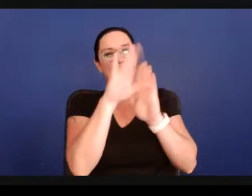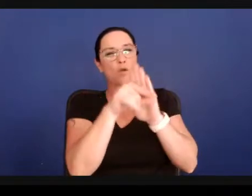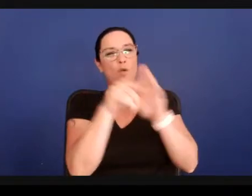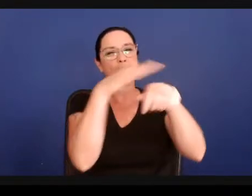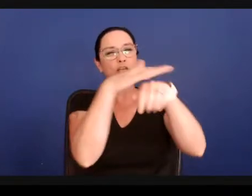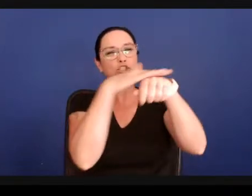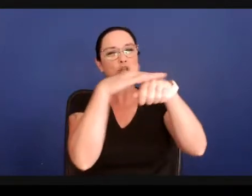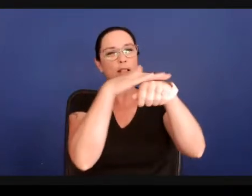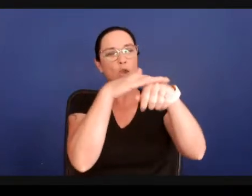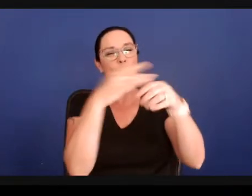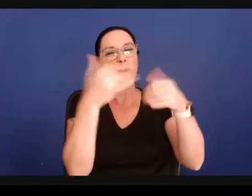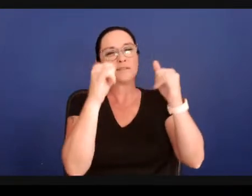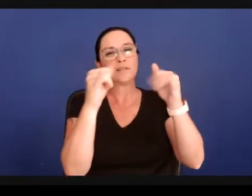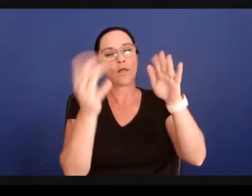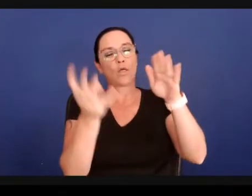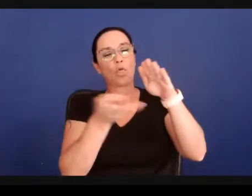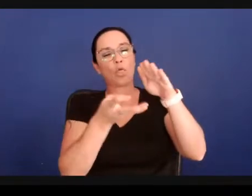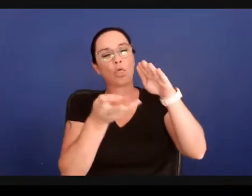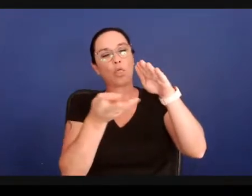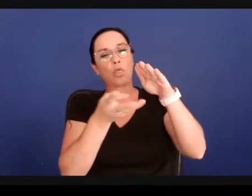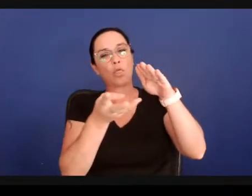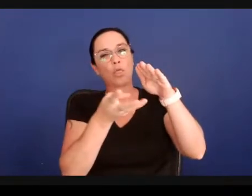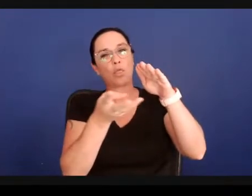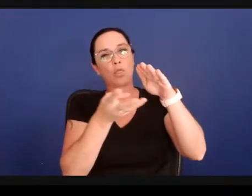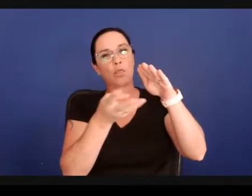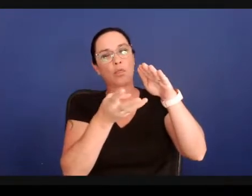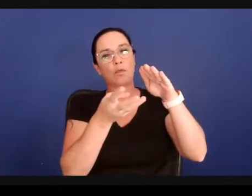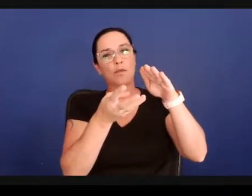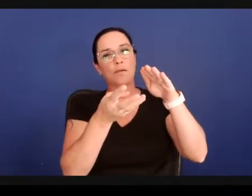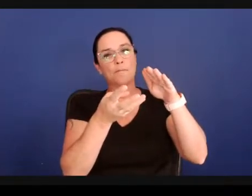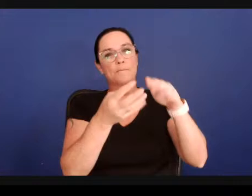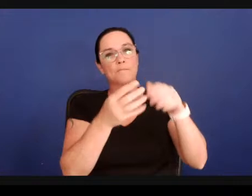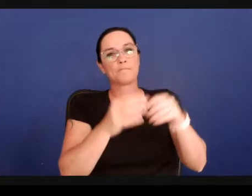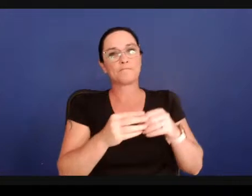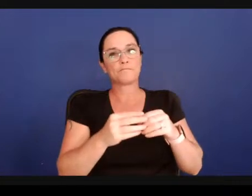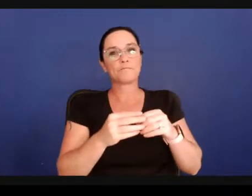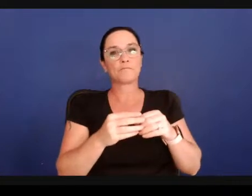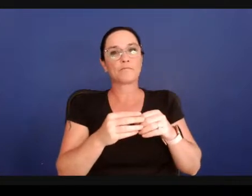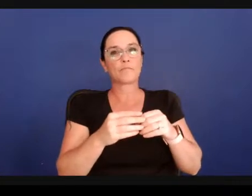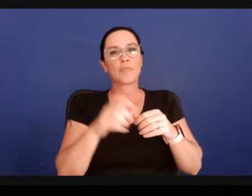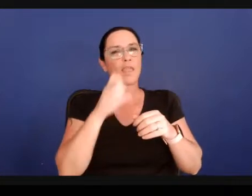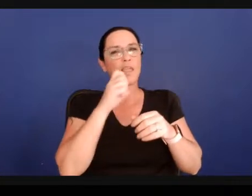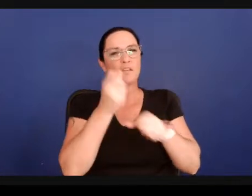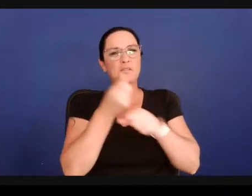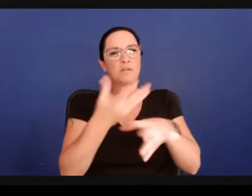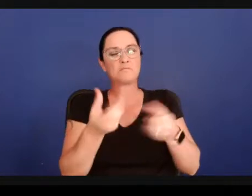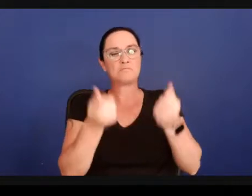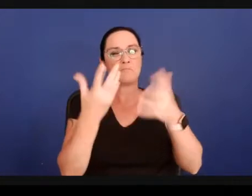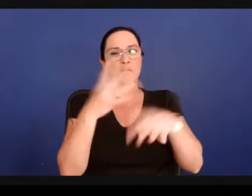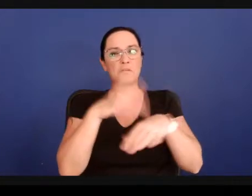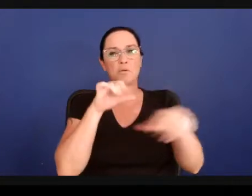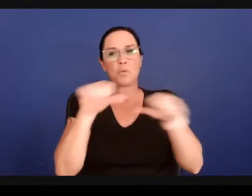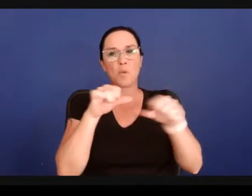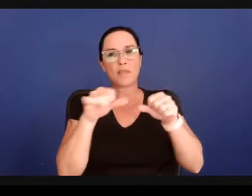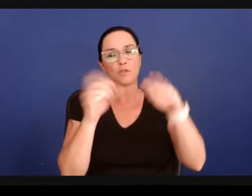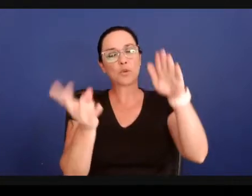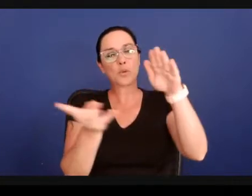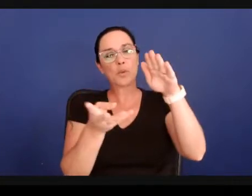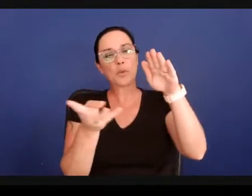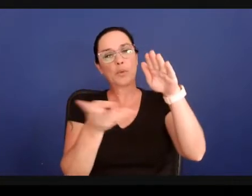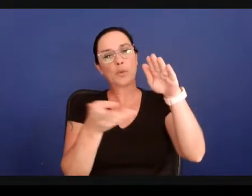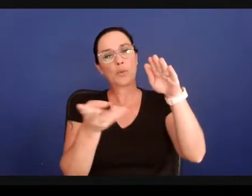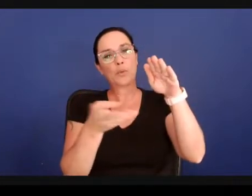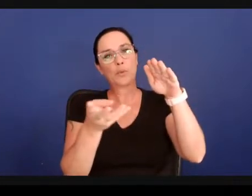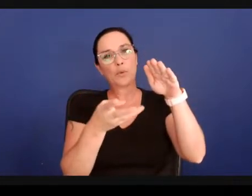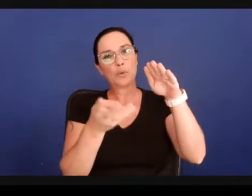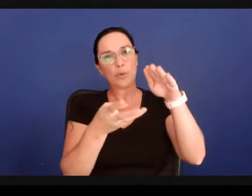with magma. Fairly reasonable rate there, where it's not causing a lot of earthquakes. It's just filling and moving